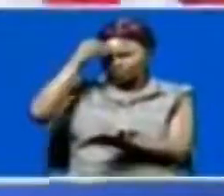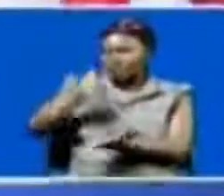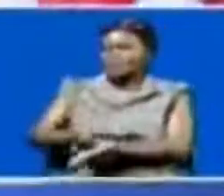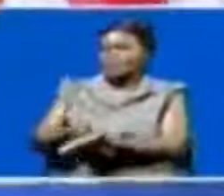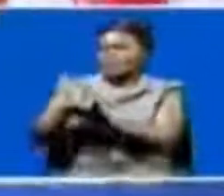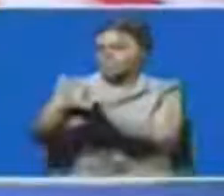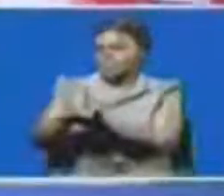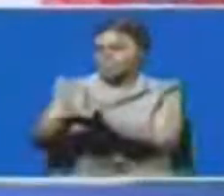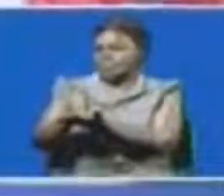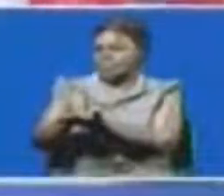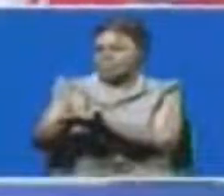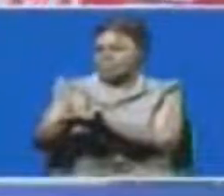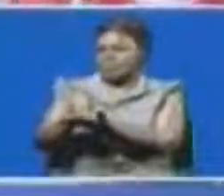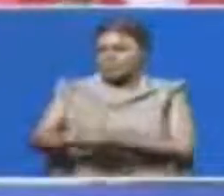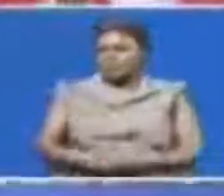wanawasaidia.